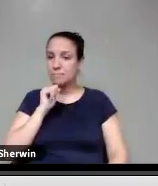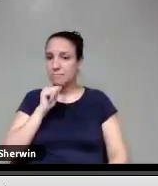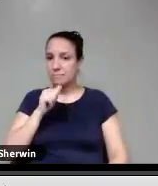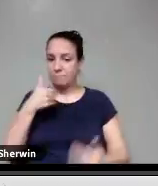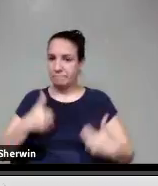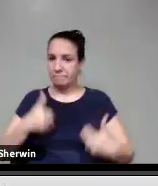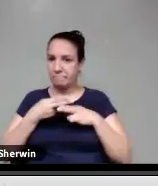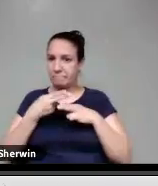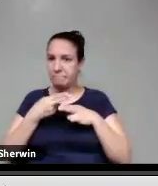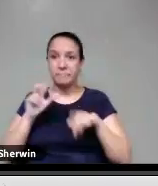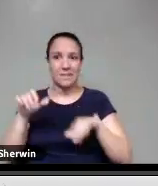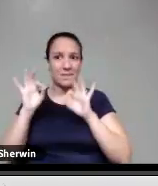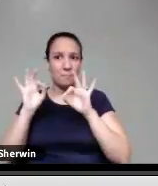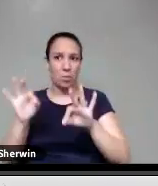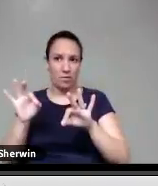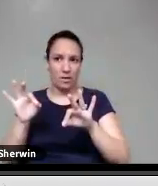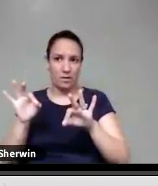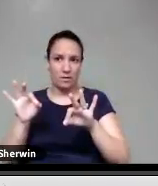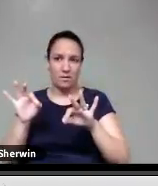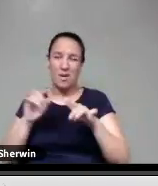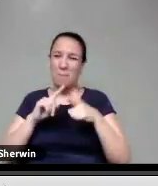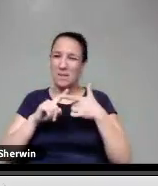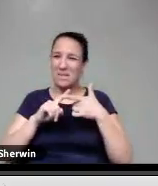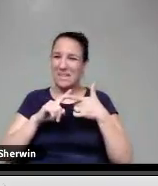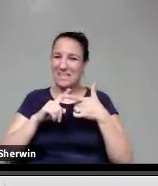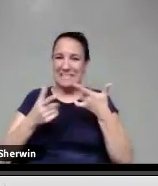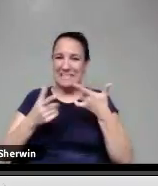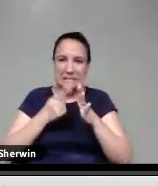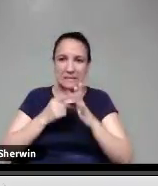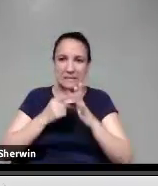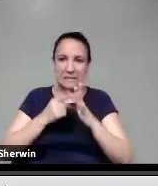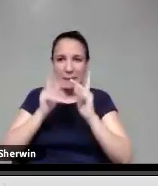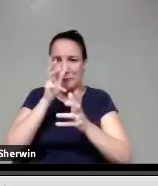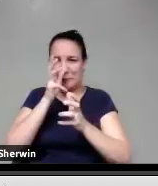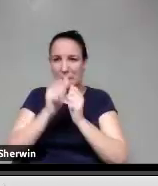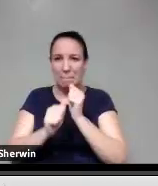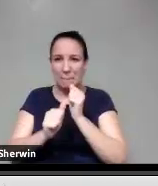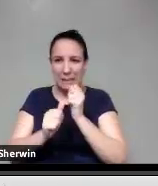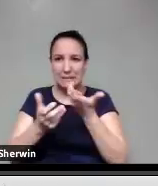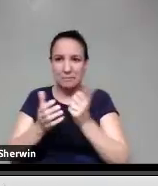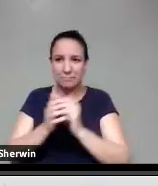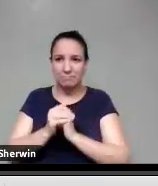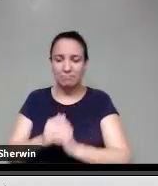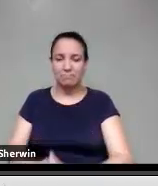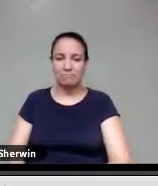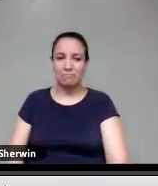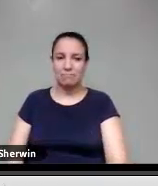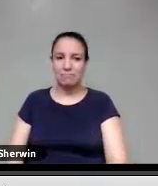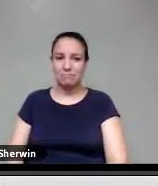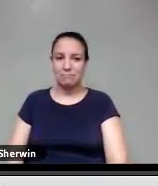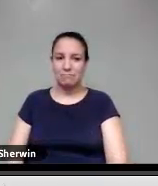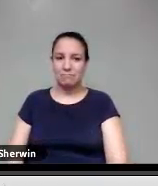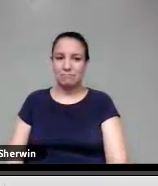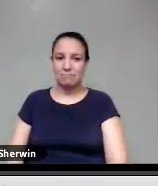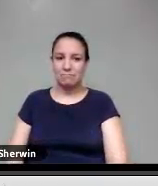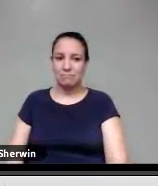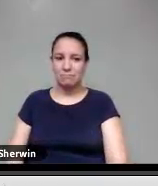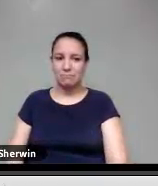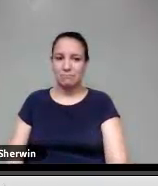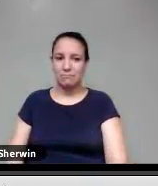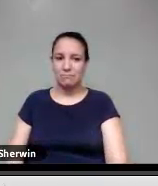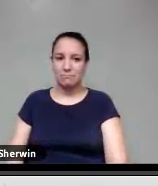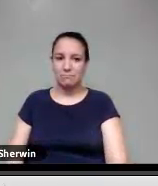although sometimes that can lead people to be kind of mean. So maybe they could just put their initials in or something. So they do feel some kind of